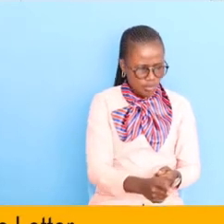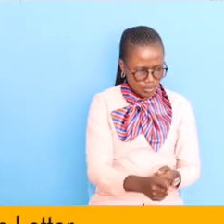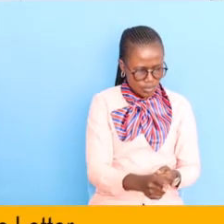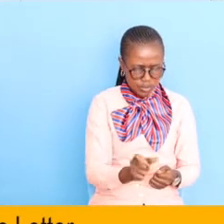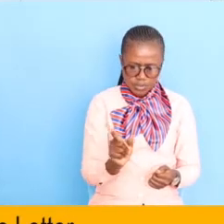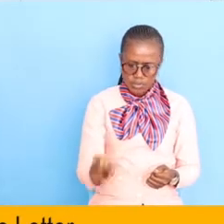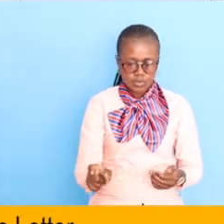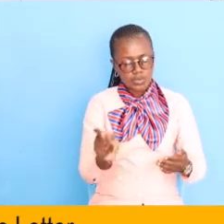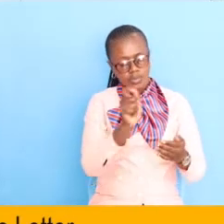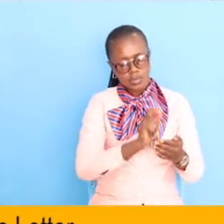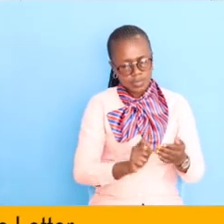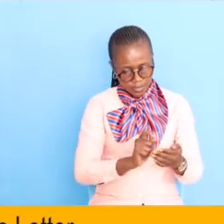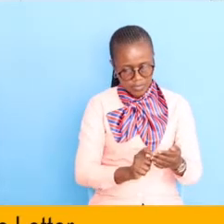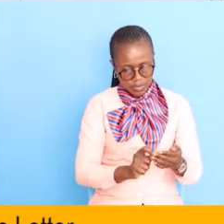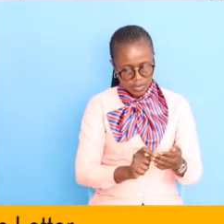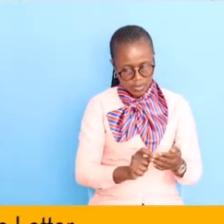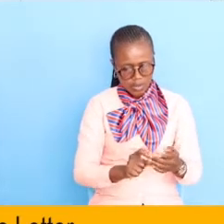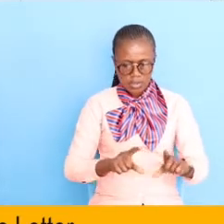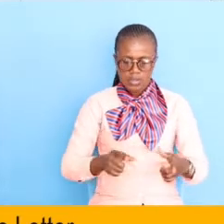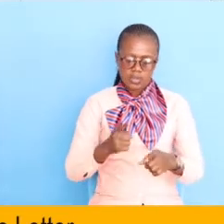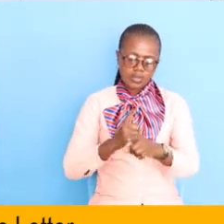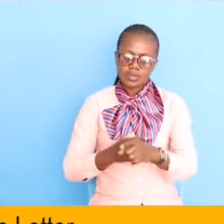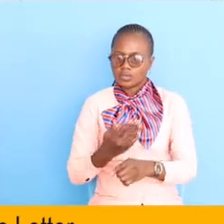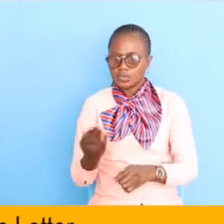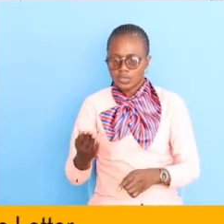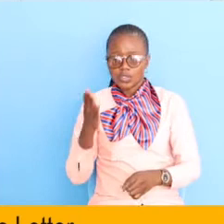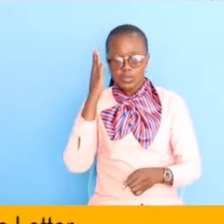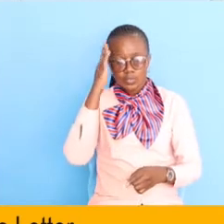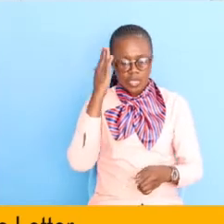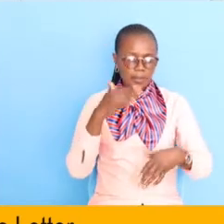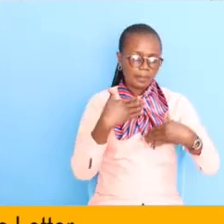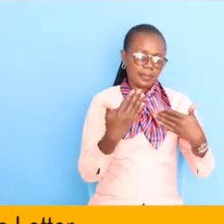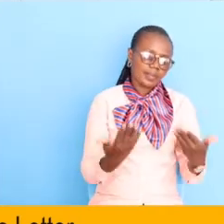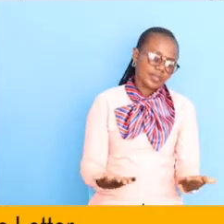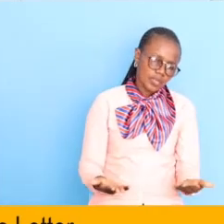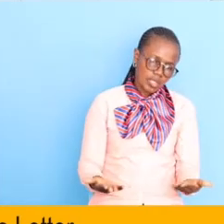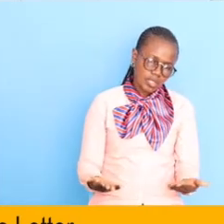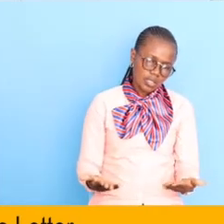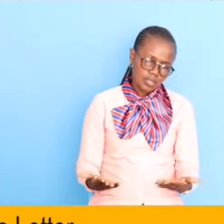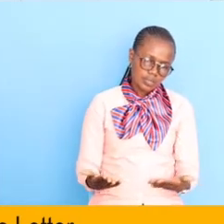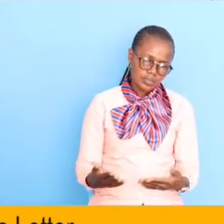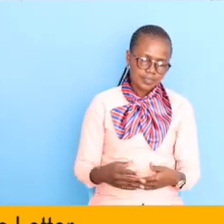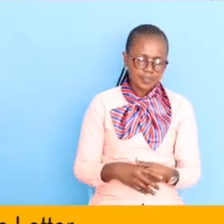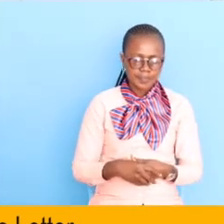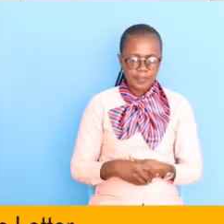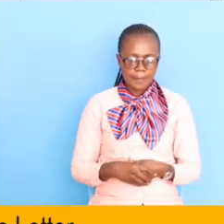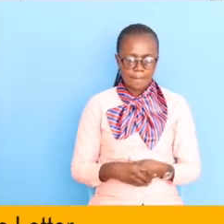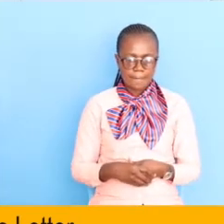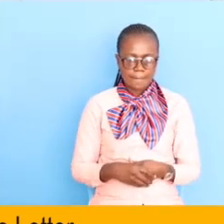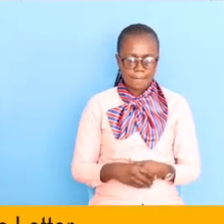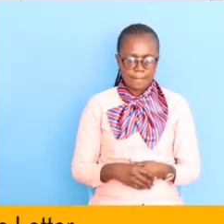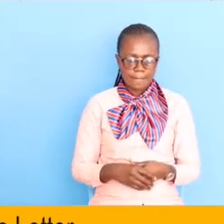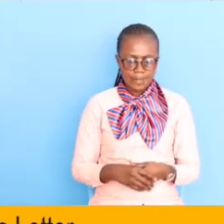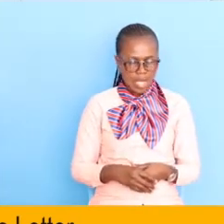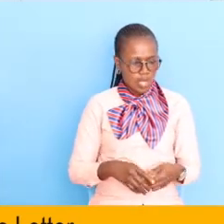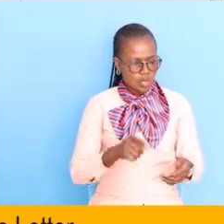or sometimes you might not know. You might even know the company where the letter has to be sent. So in this case, when we are to